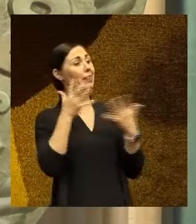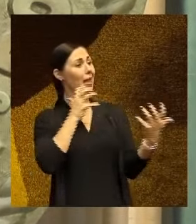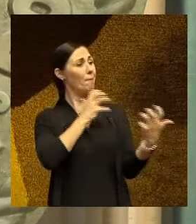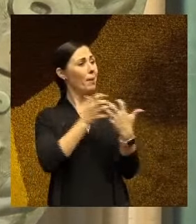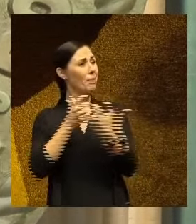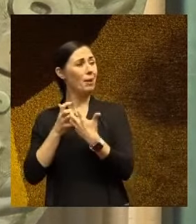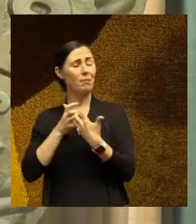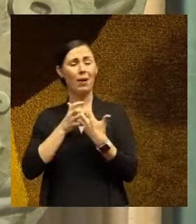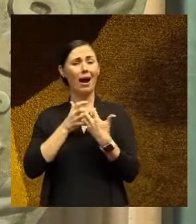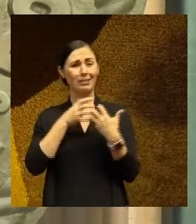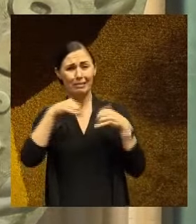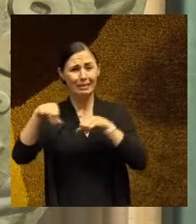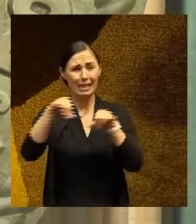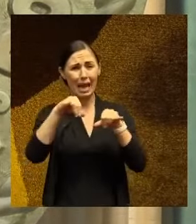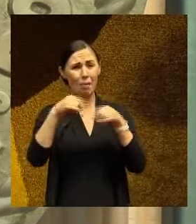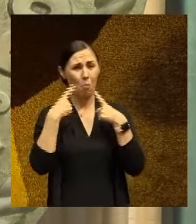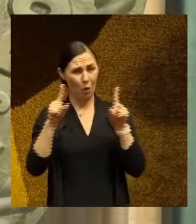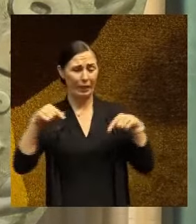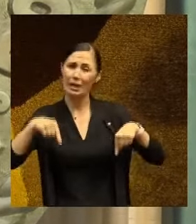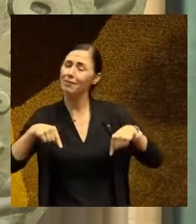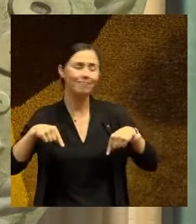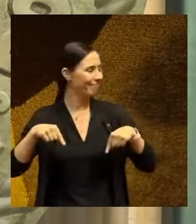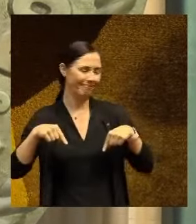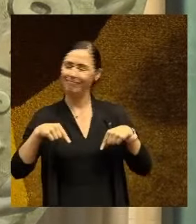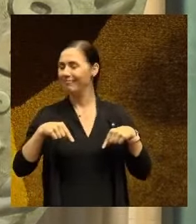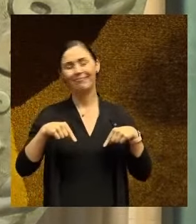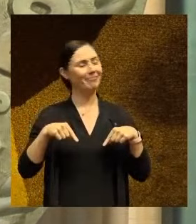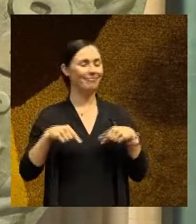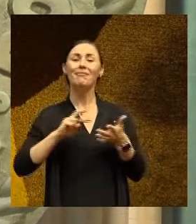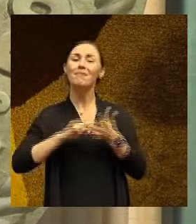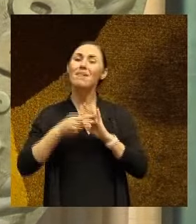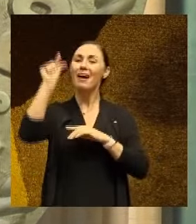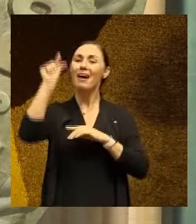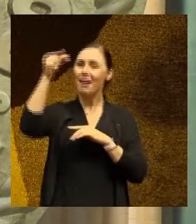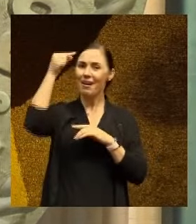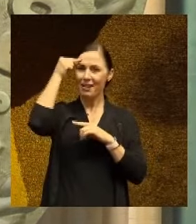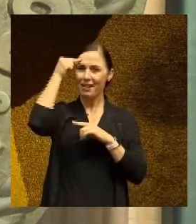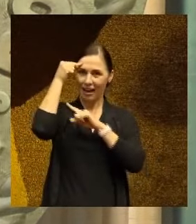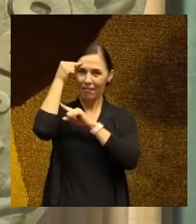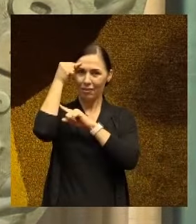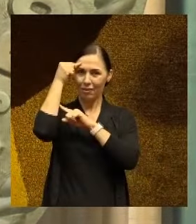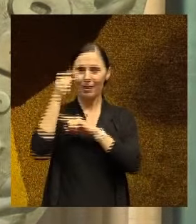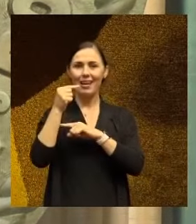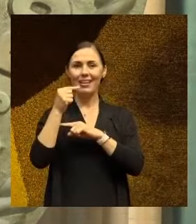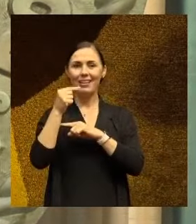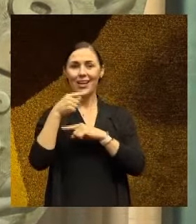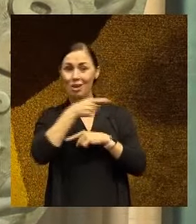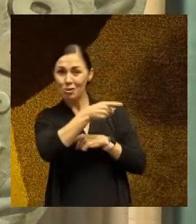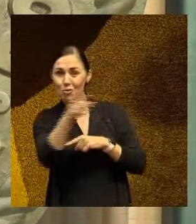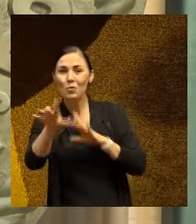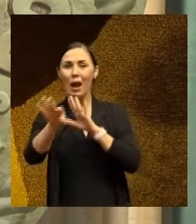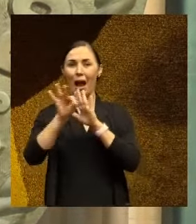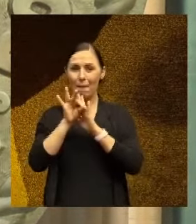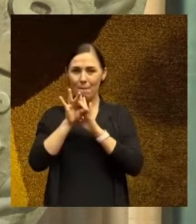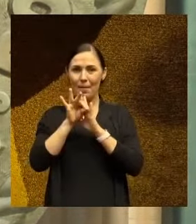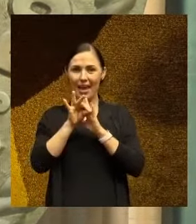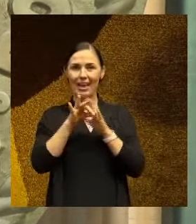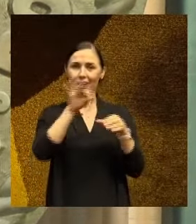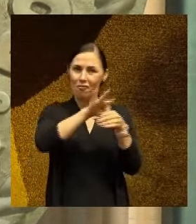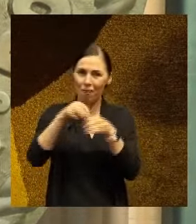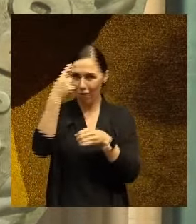governing. That's why we're a government of the people, by the people, and for the